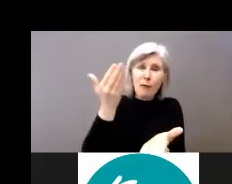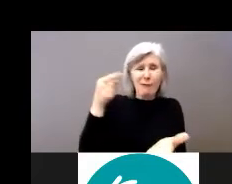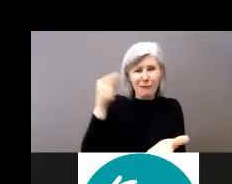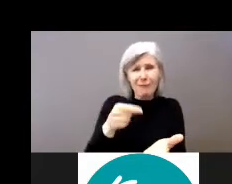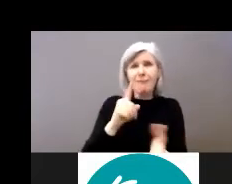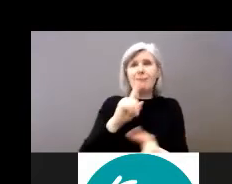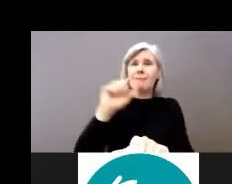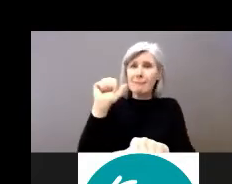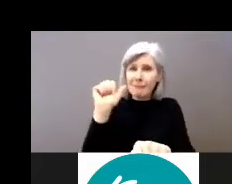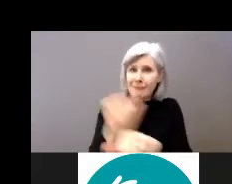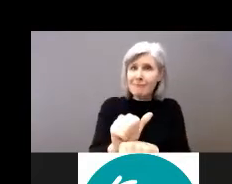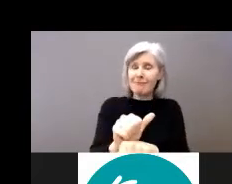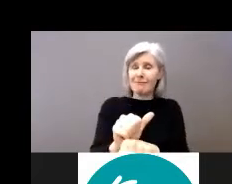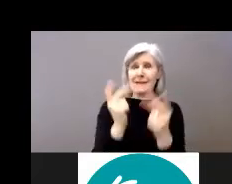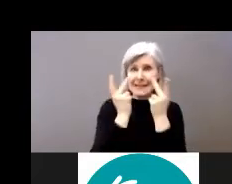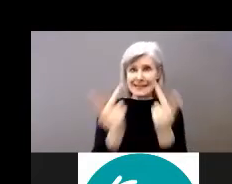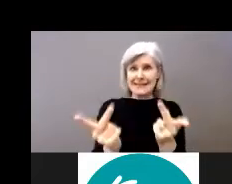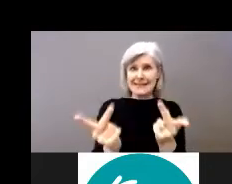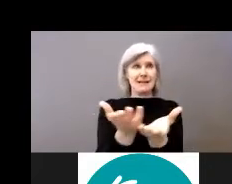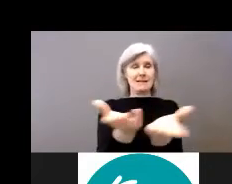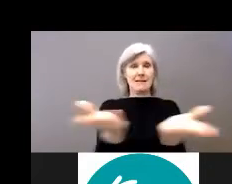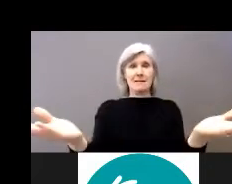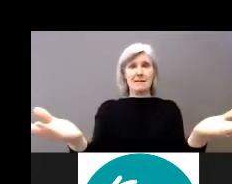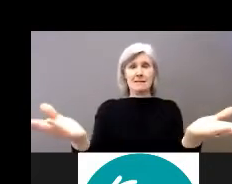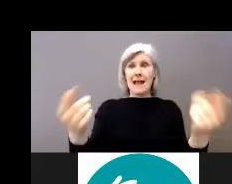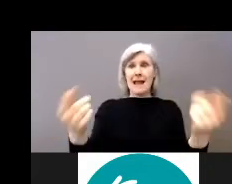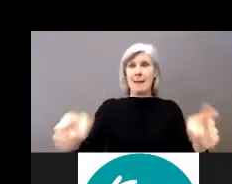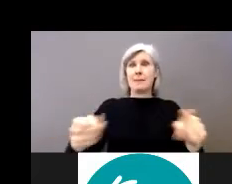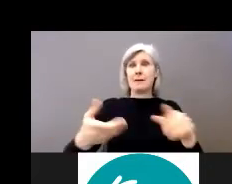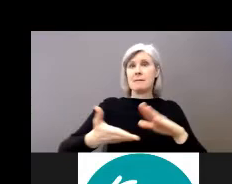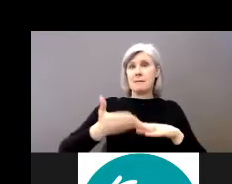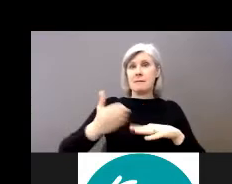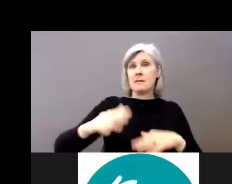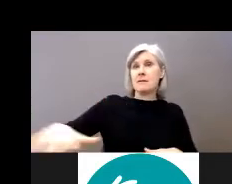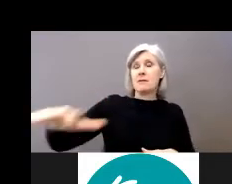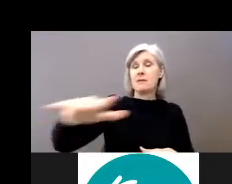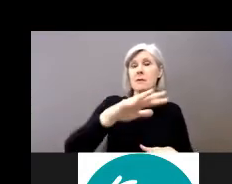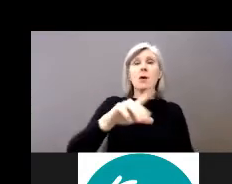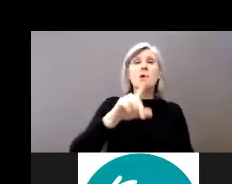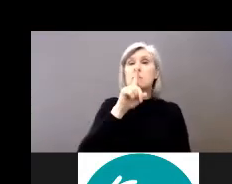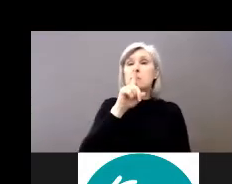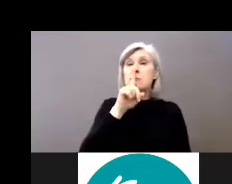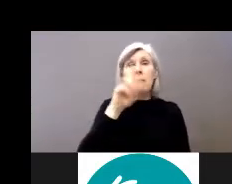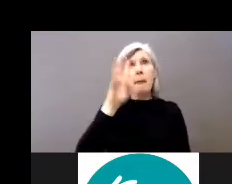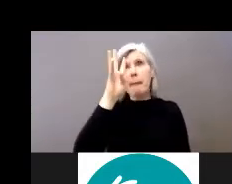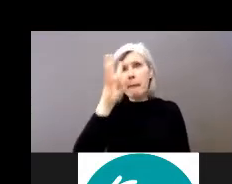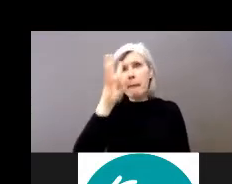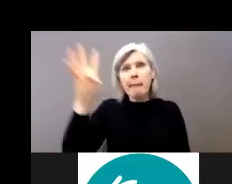ideas themselves. It's, in other words, it's not fake news.